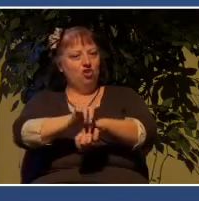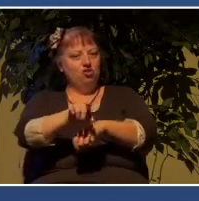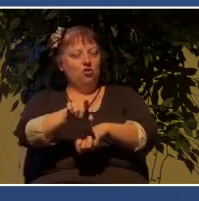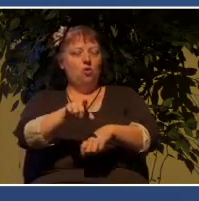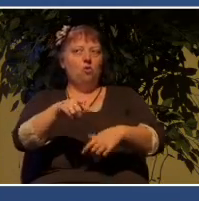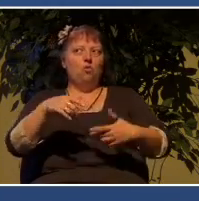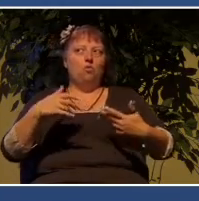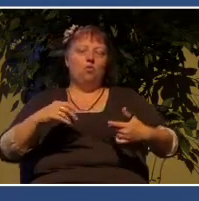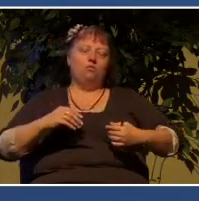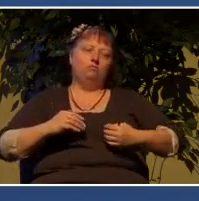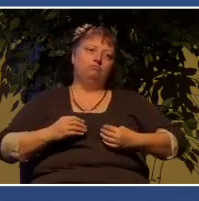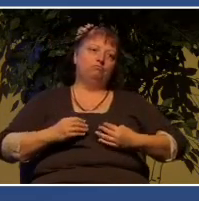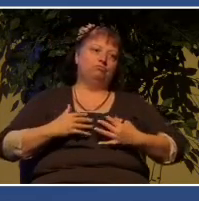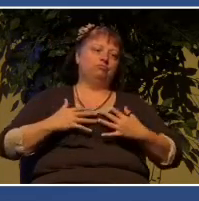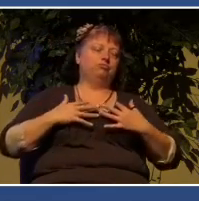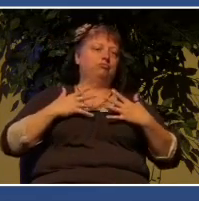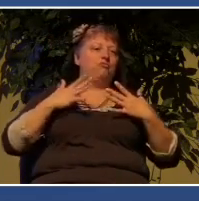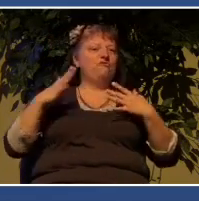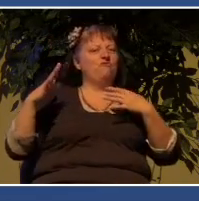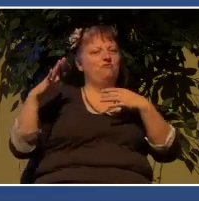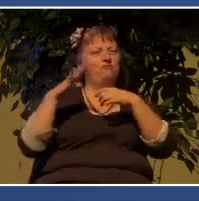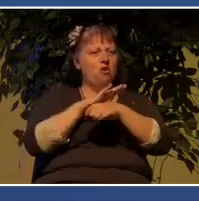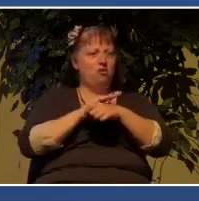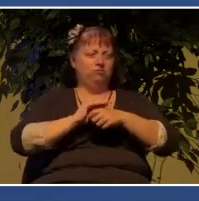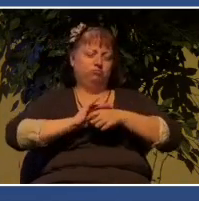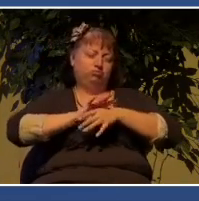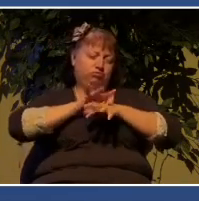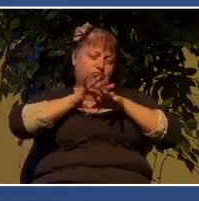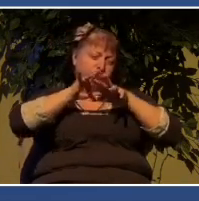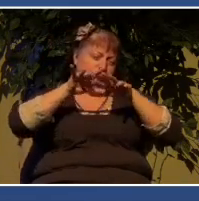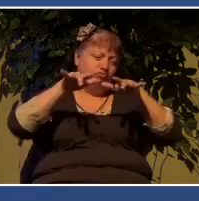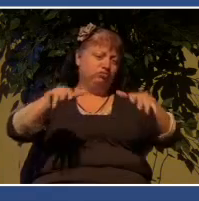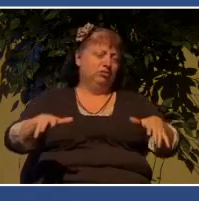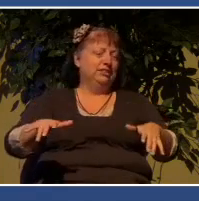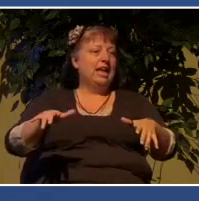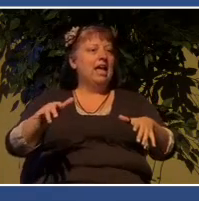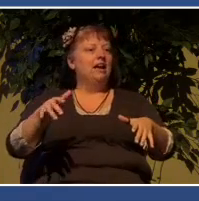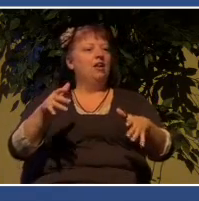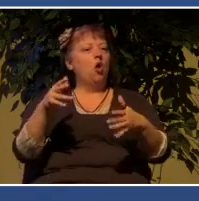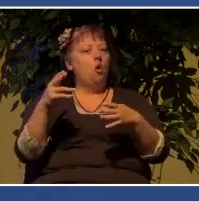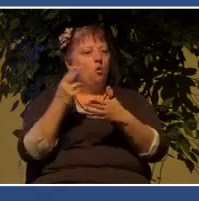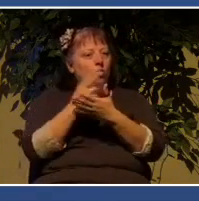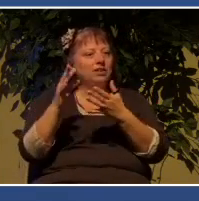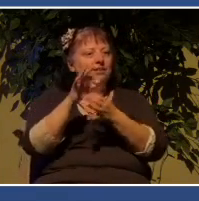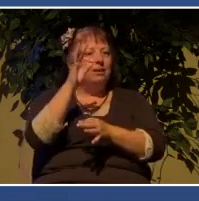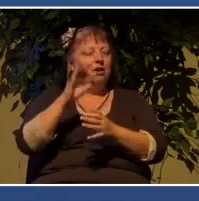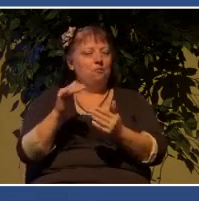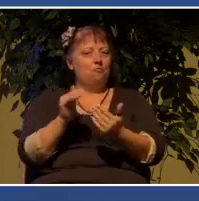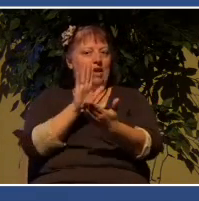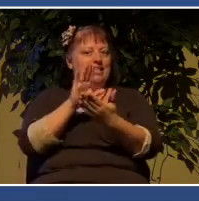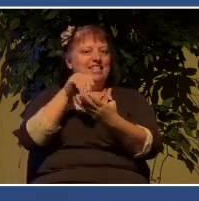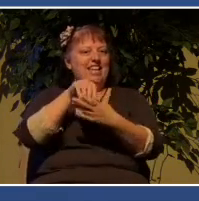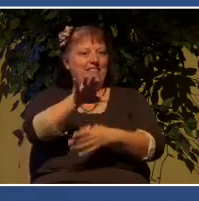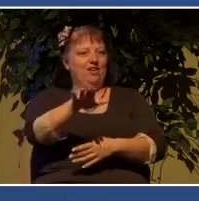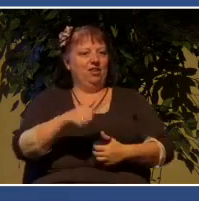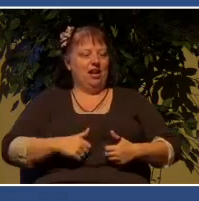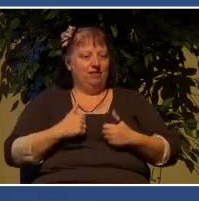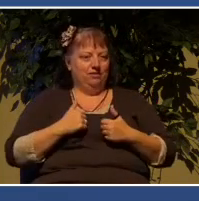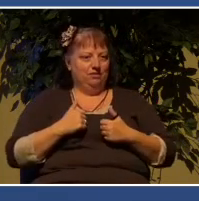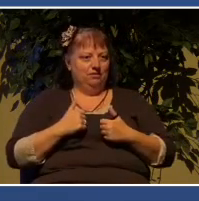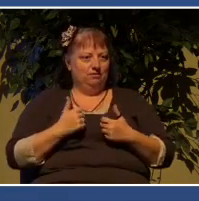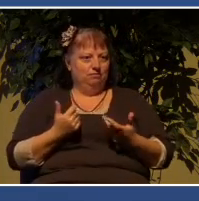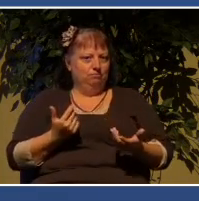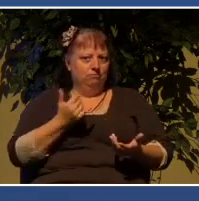overflowed with the presence and the power of the Holy Spirit in their lives. So what was the problem?